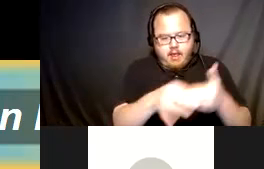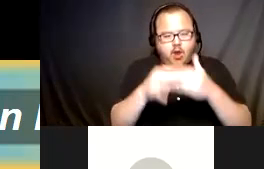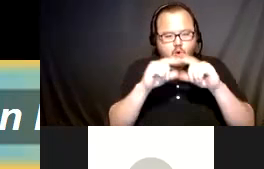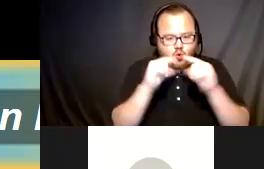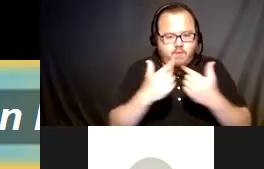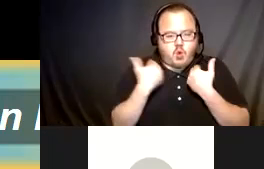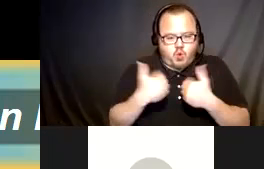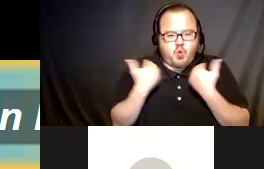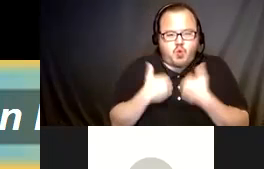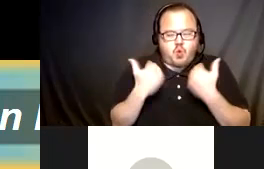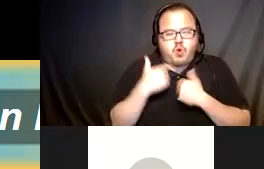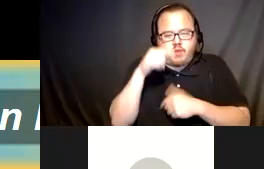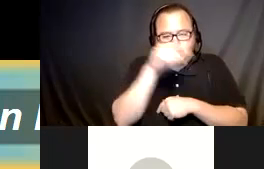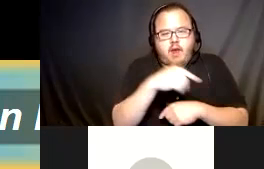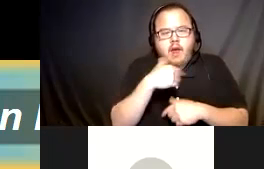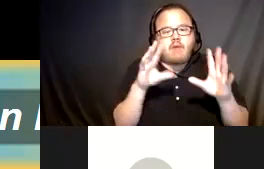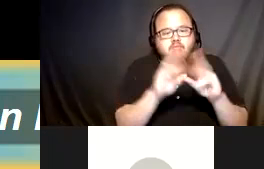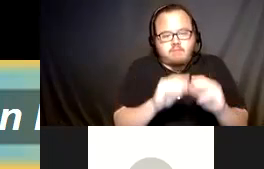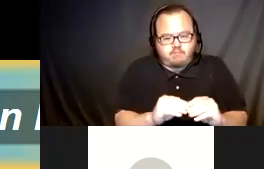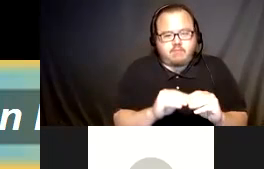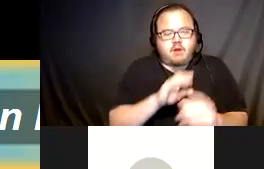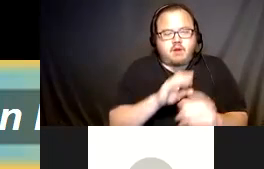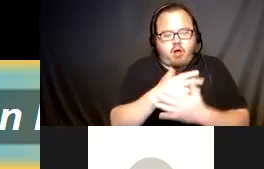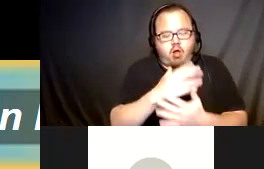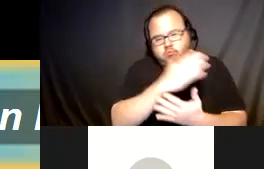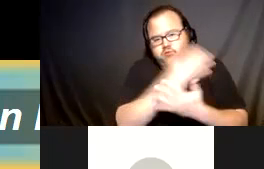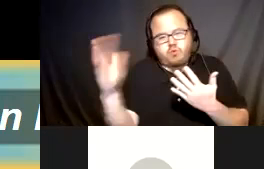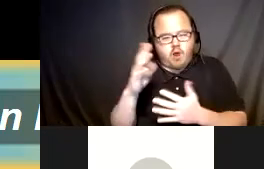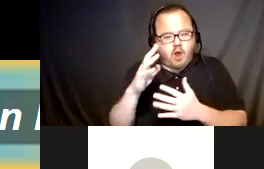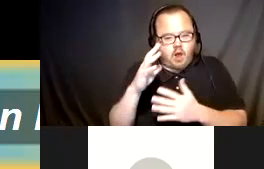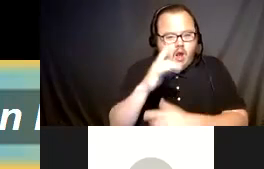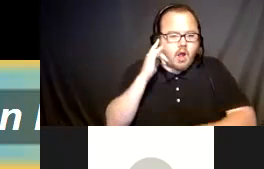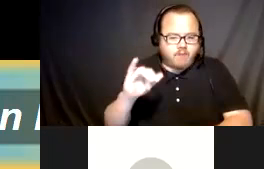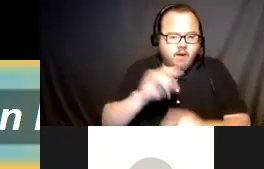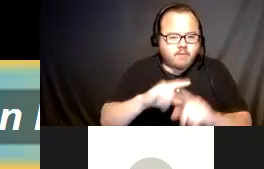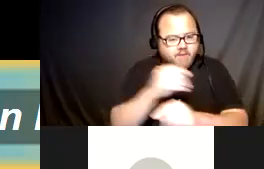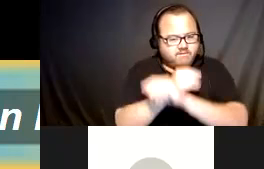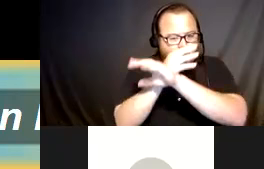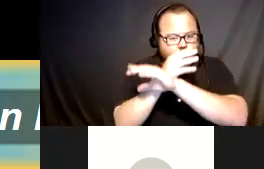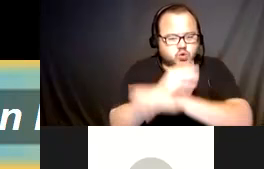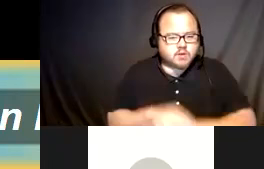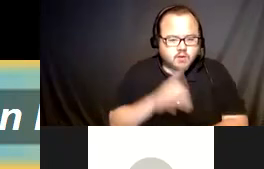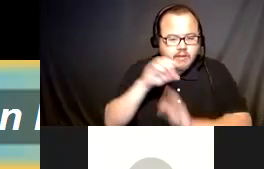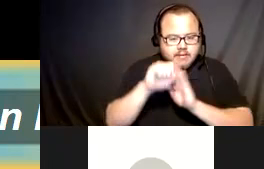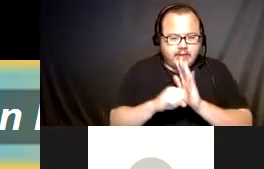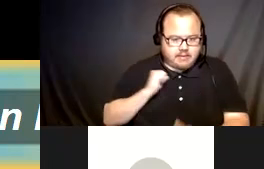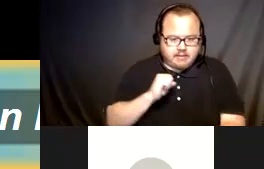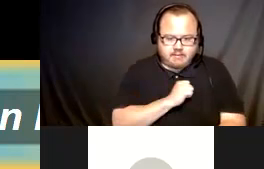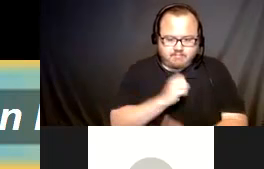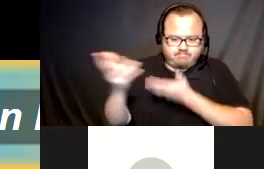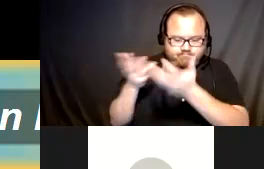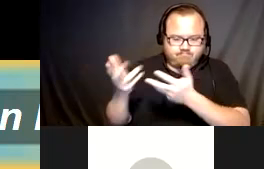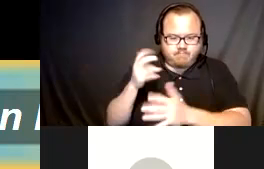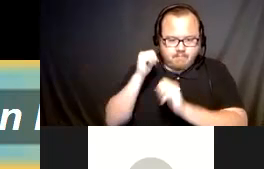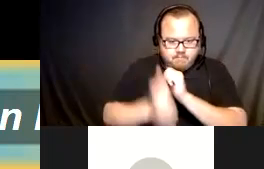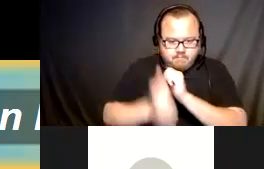do have meetings across California, but virtually, and they work with state senates to pass mental health